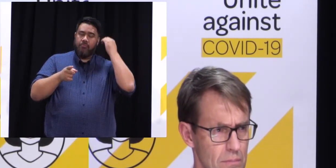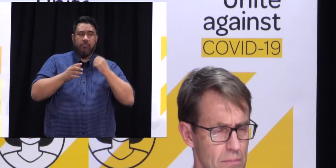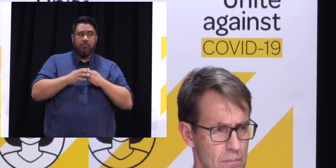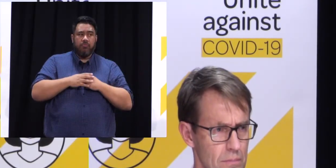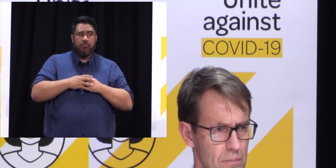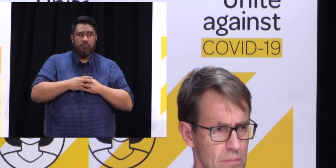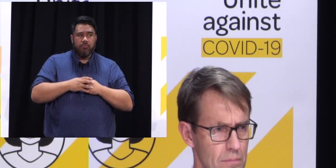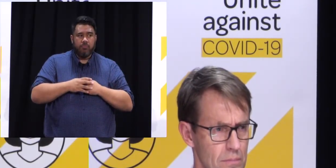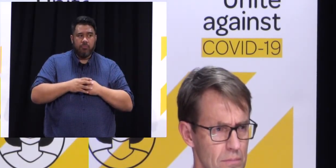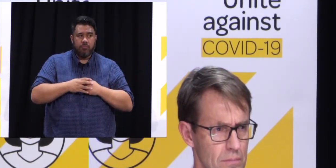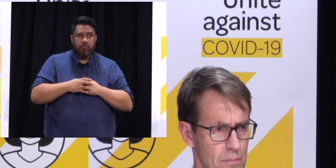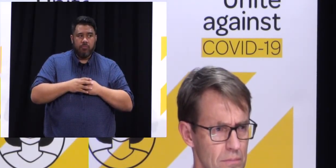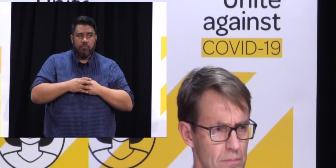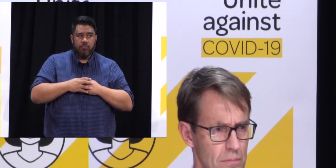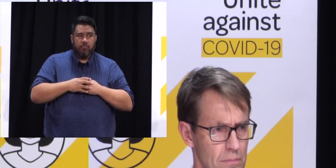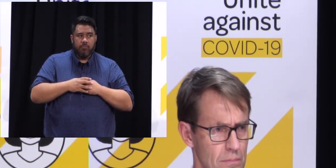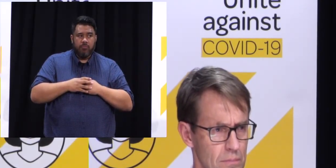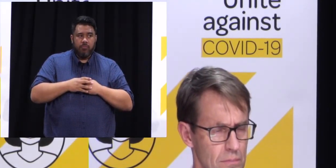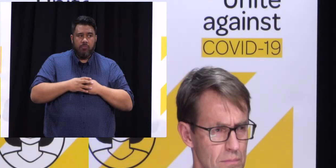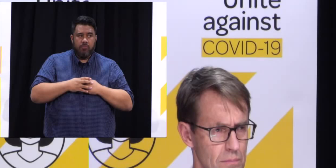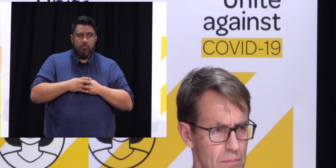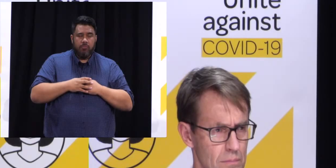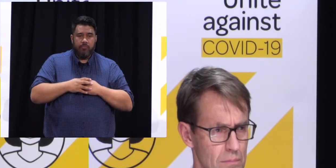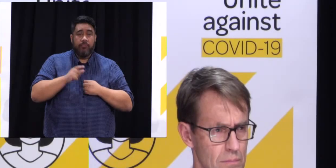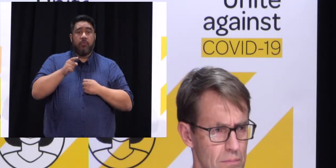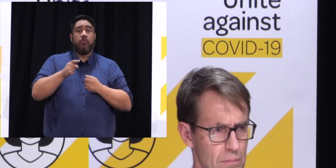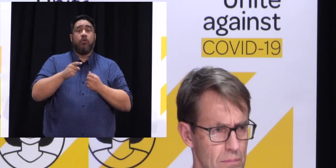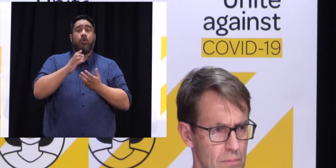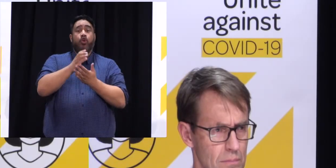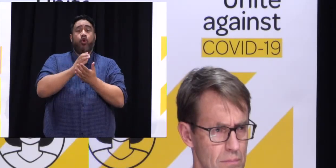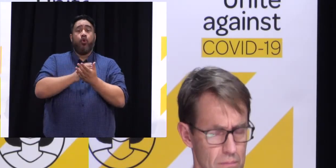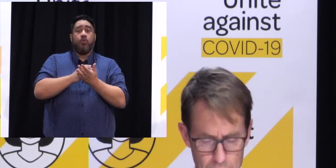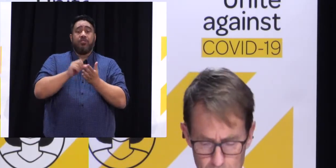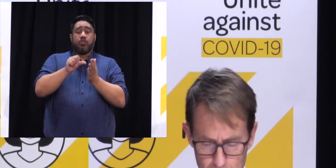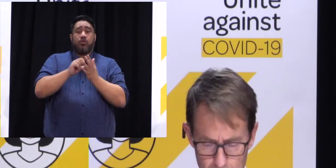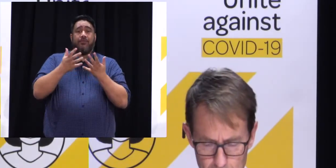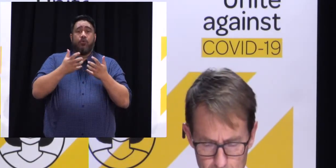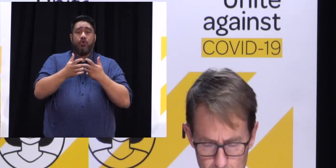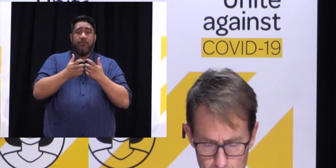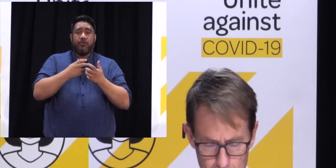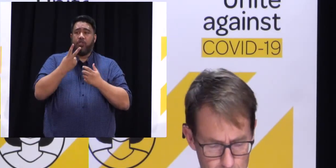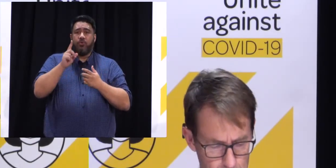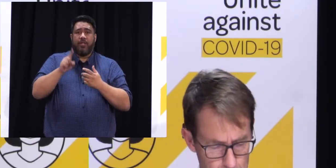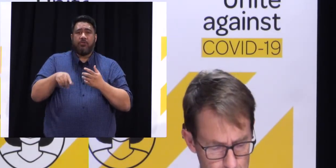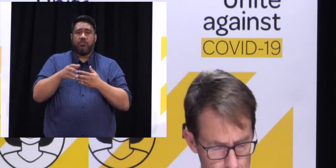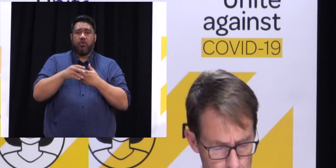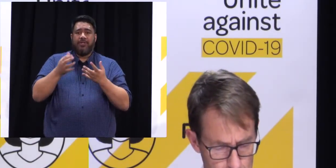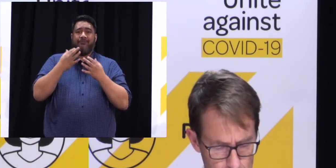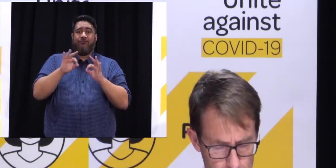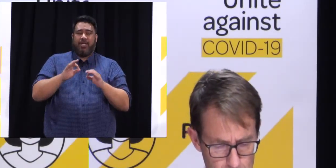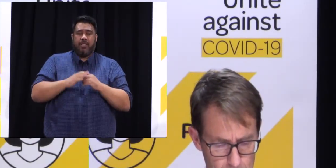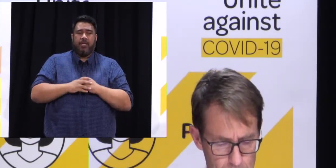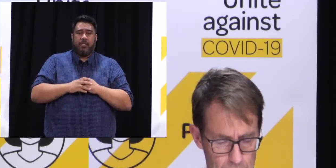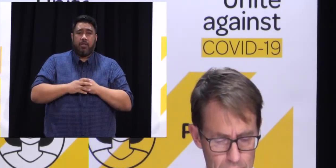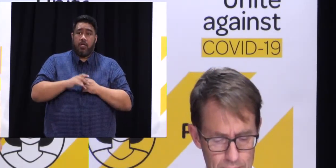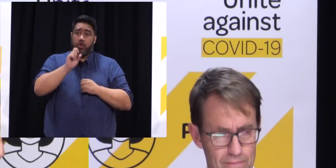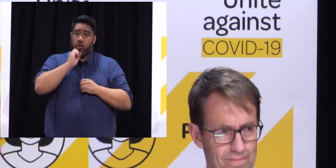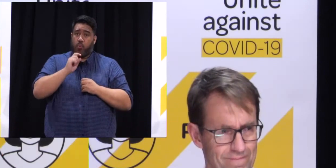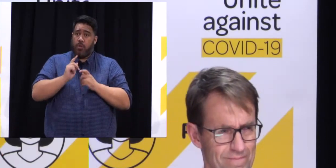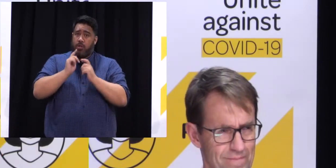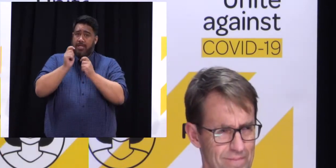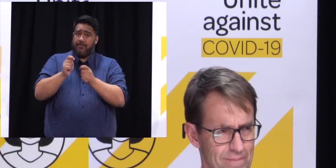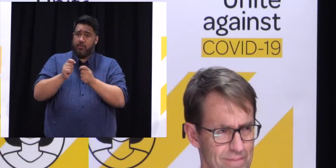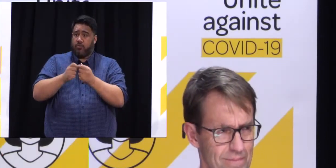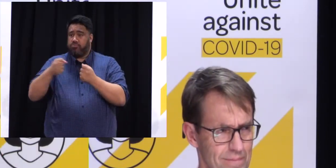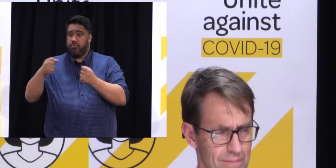accessible to all students, not just those who started last year during level 4? That's not been something that we've considered. I'd be happy to put your question to the